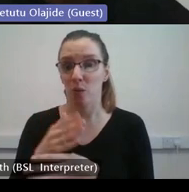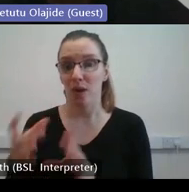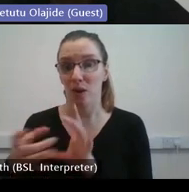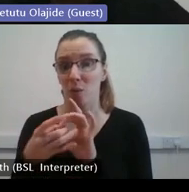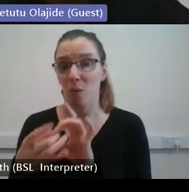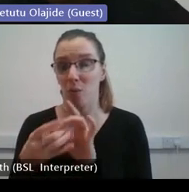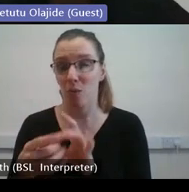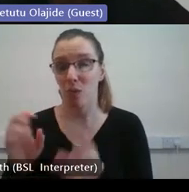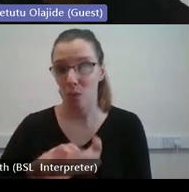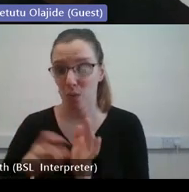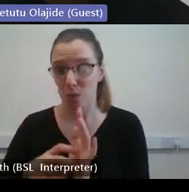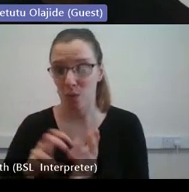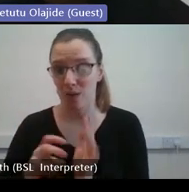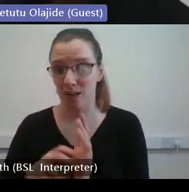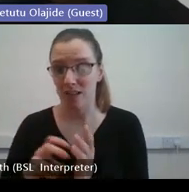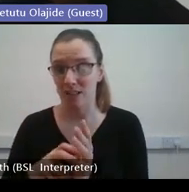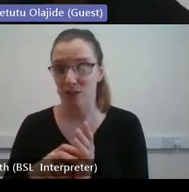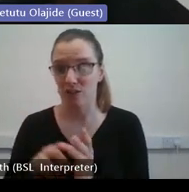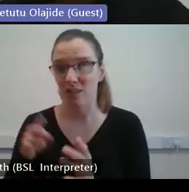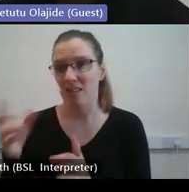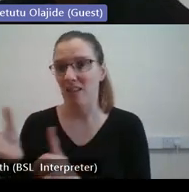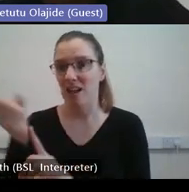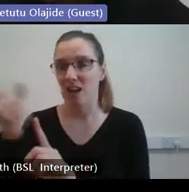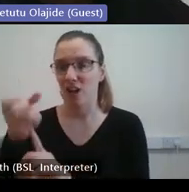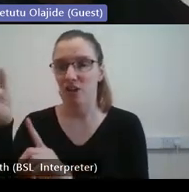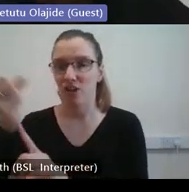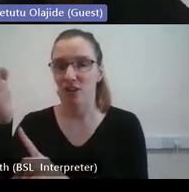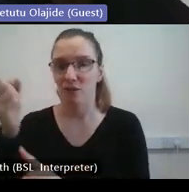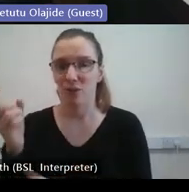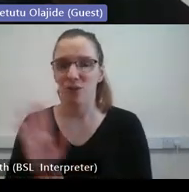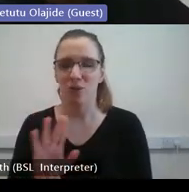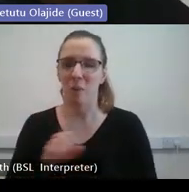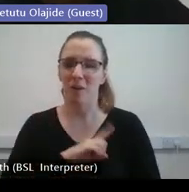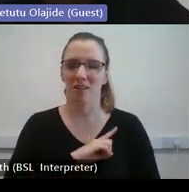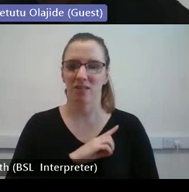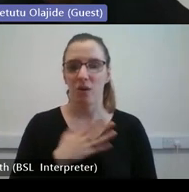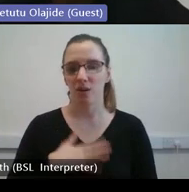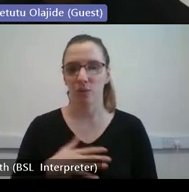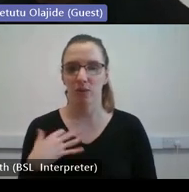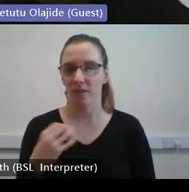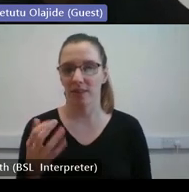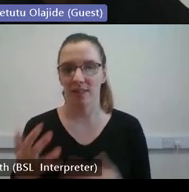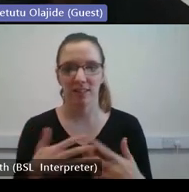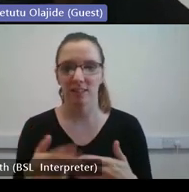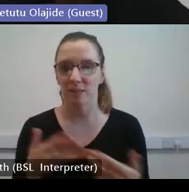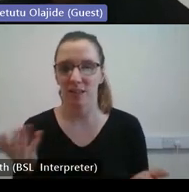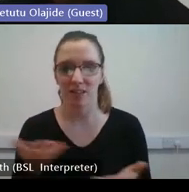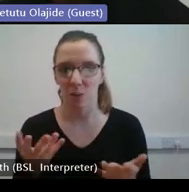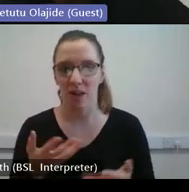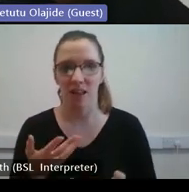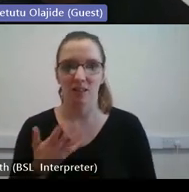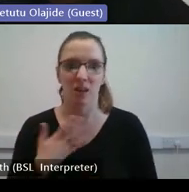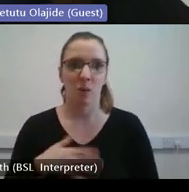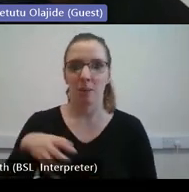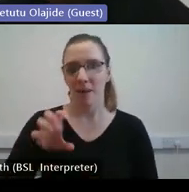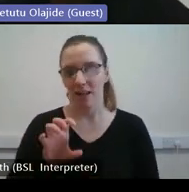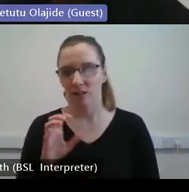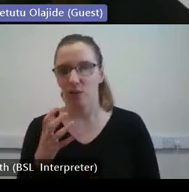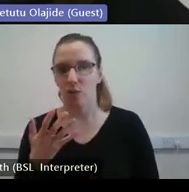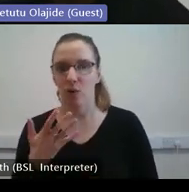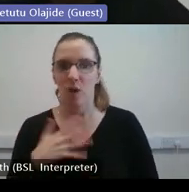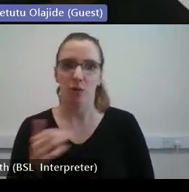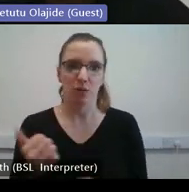to make them achieve their purpose, and not because I just want to volunteer because I want a boss pass or because I want to get